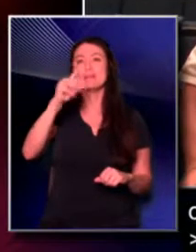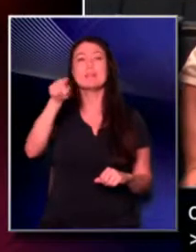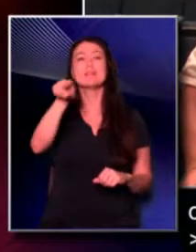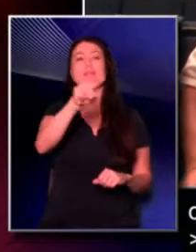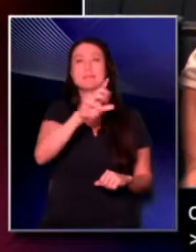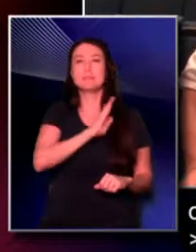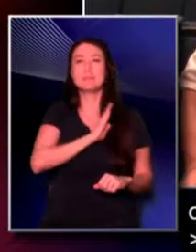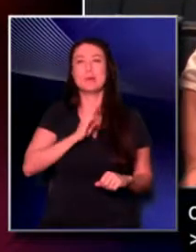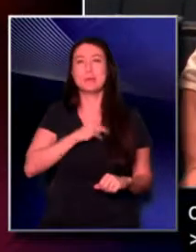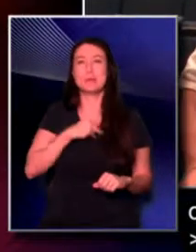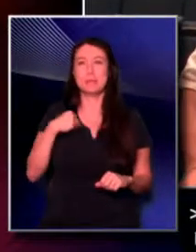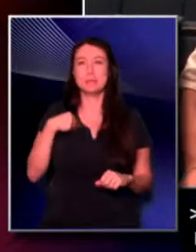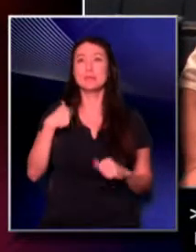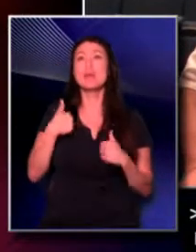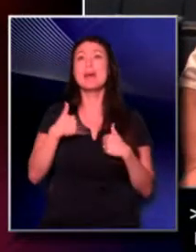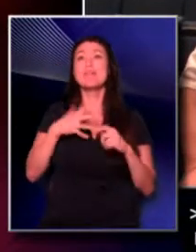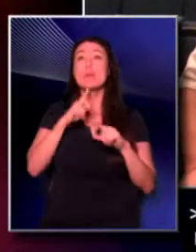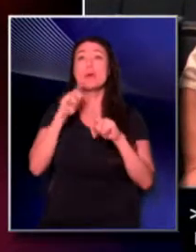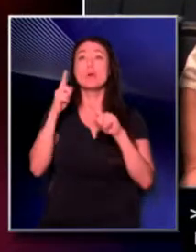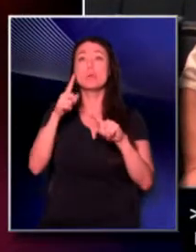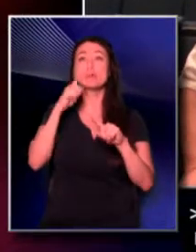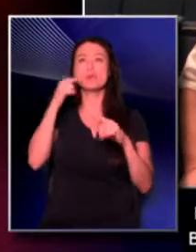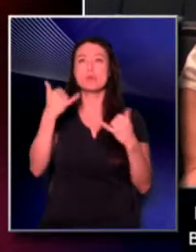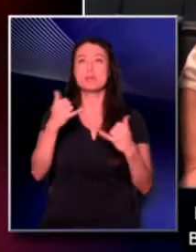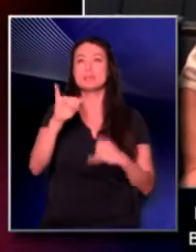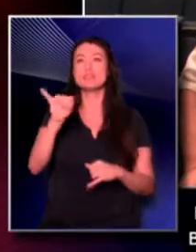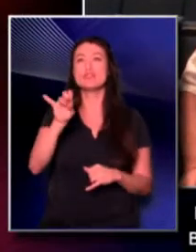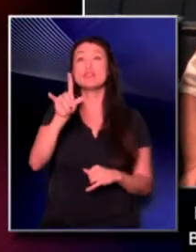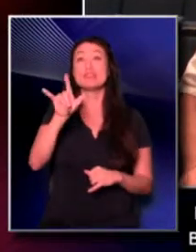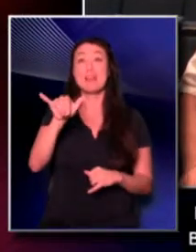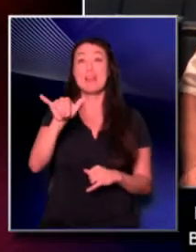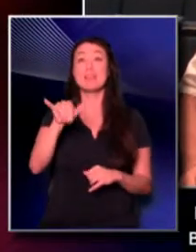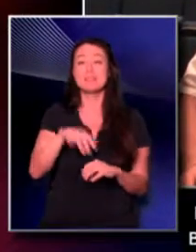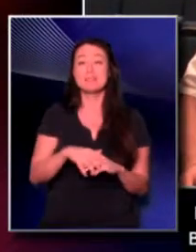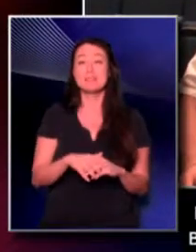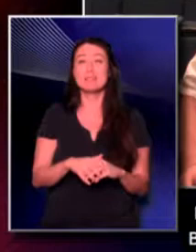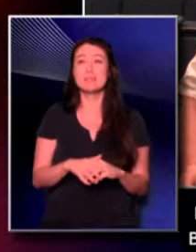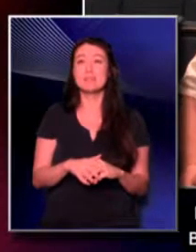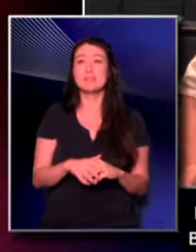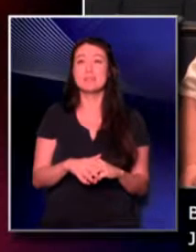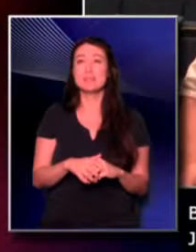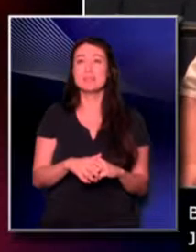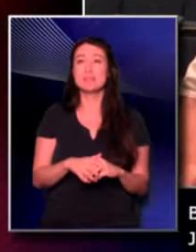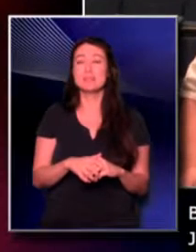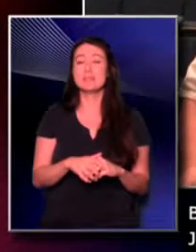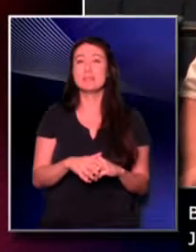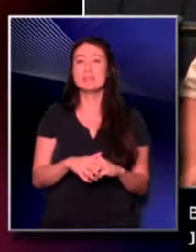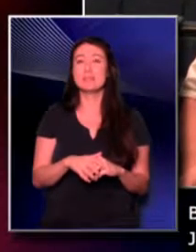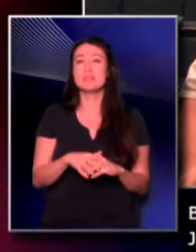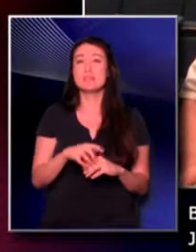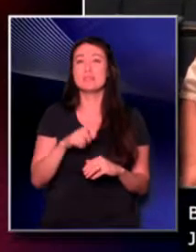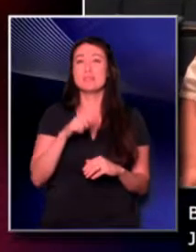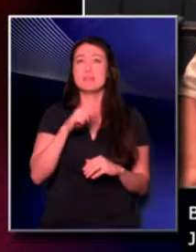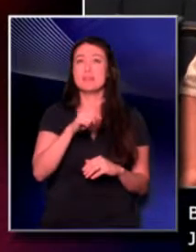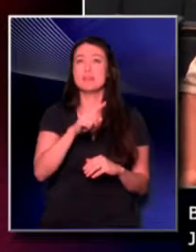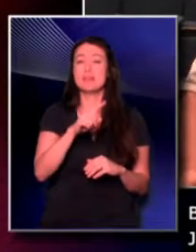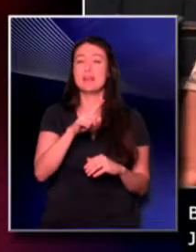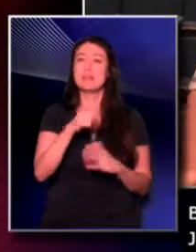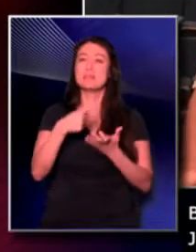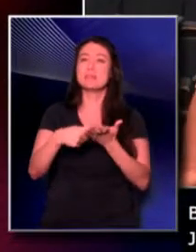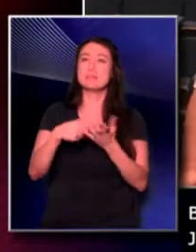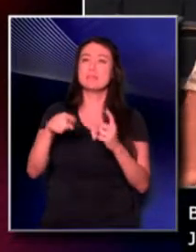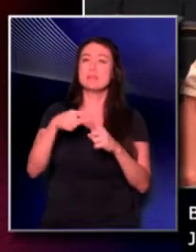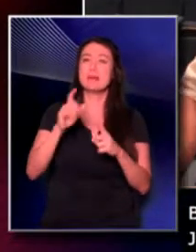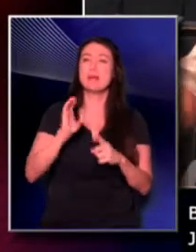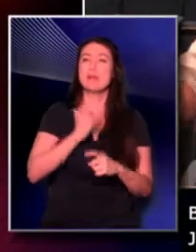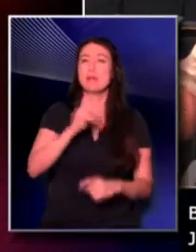my report for this July, and it revolves around the trust funds.